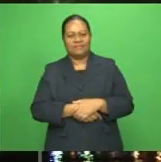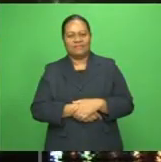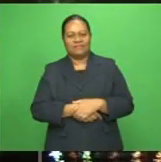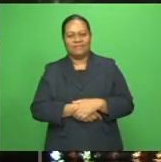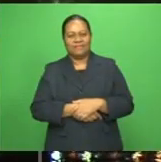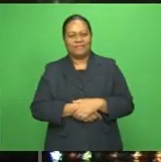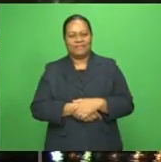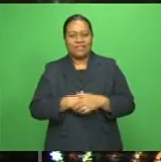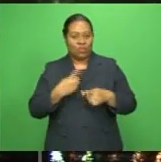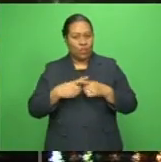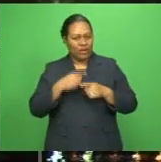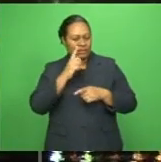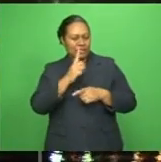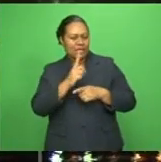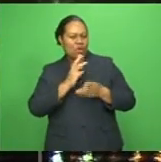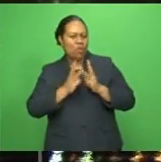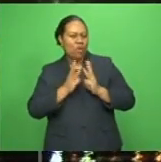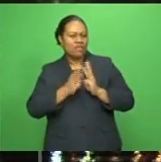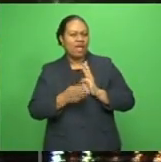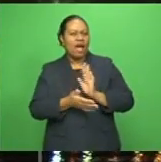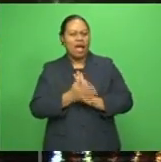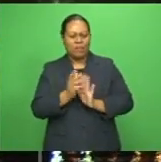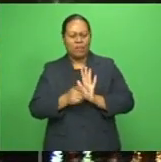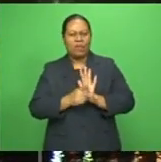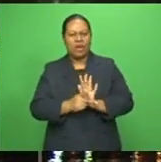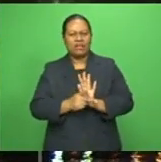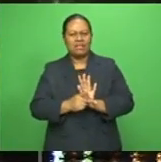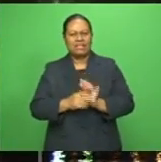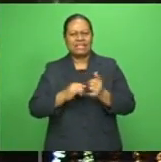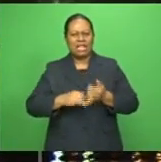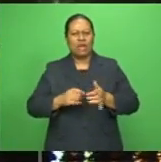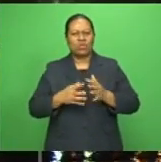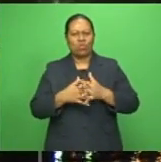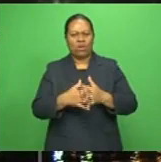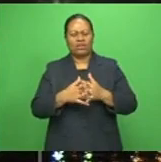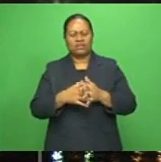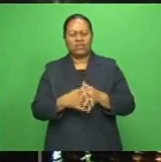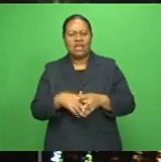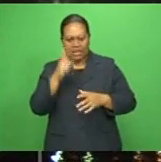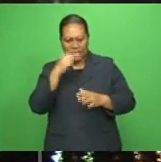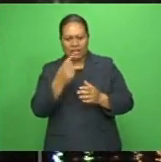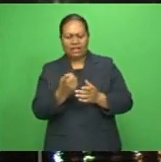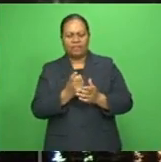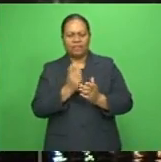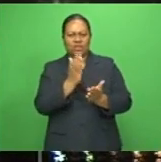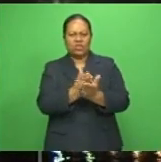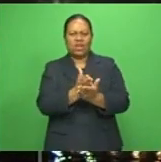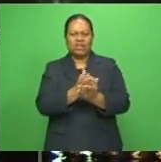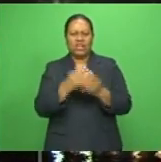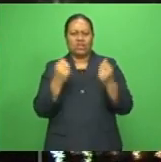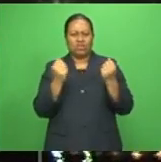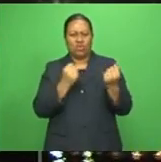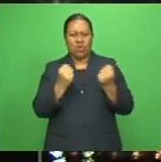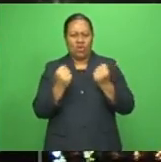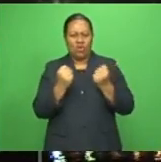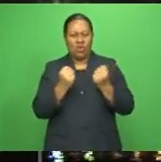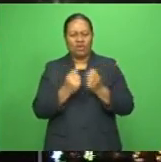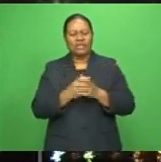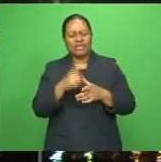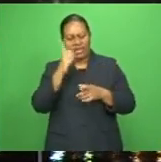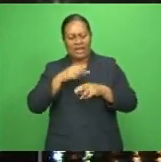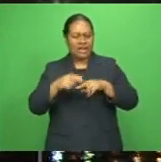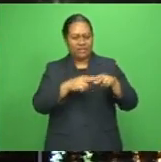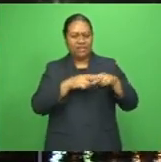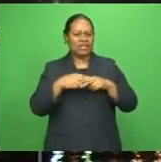A quick look at the weather. A high-pressure system to the far southwest of the group continues to direct a fresh to strong southeast wind flow over the Fiji